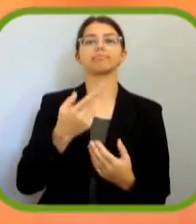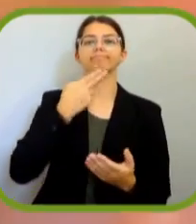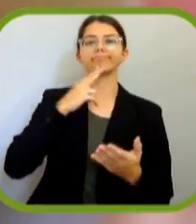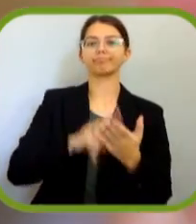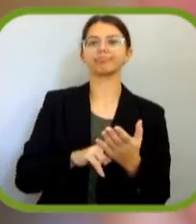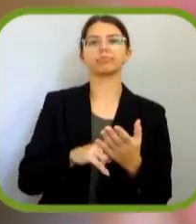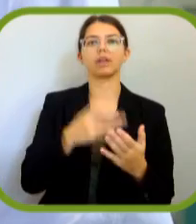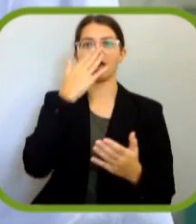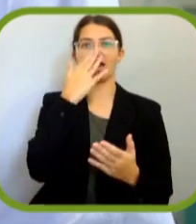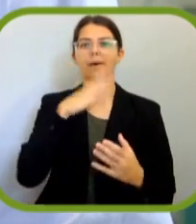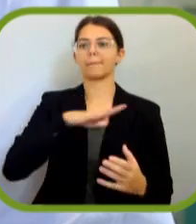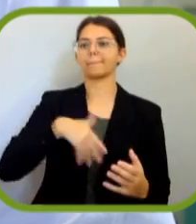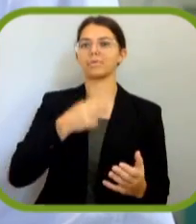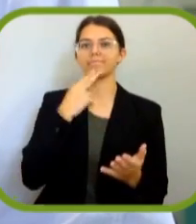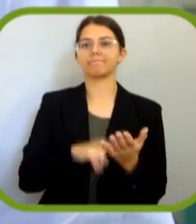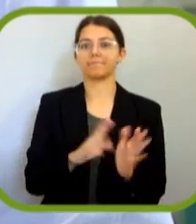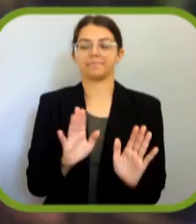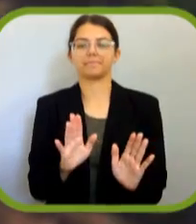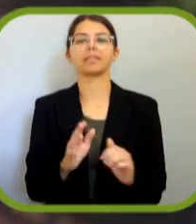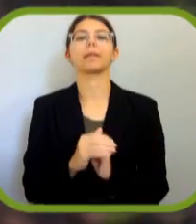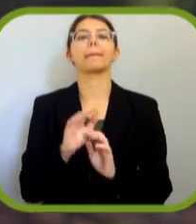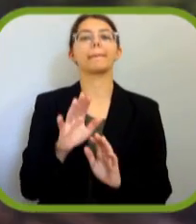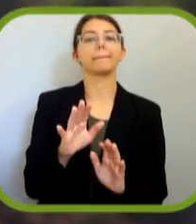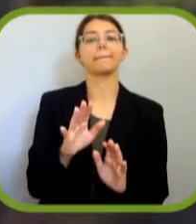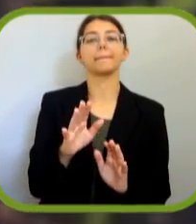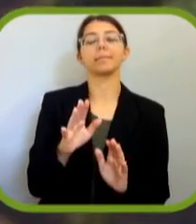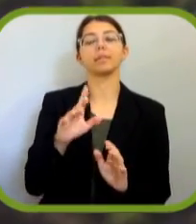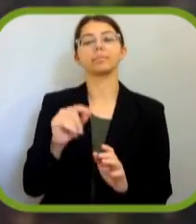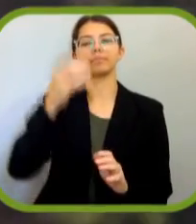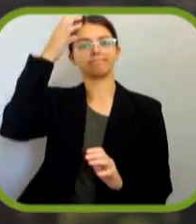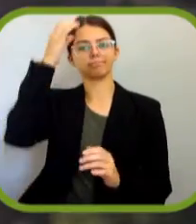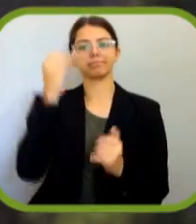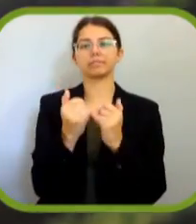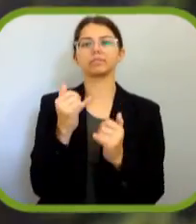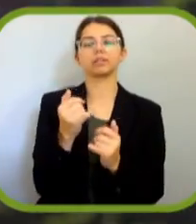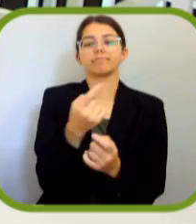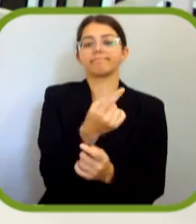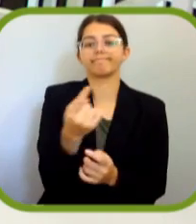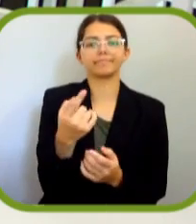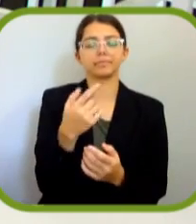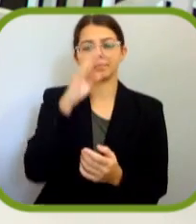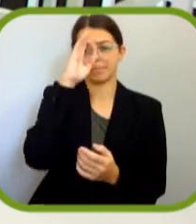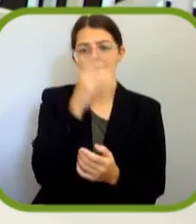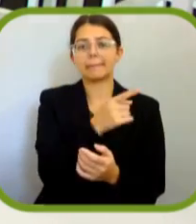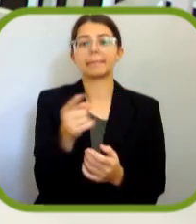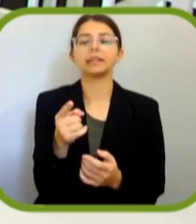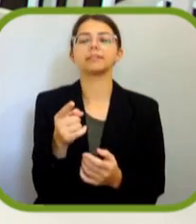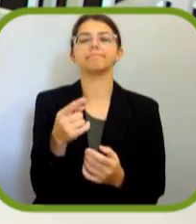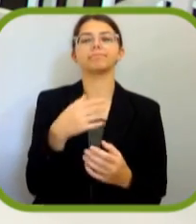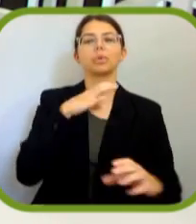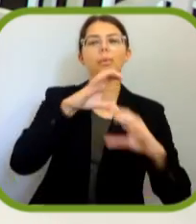reality, as in the real world. Second is AI. AI plays a central role in any metaverse because you're not going to